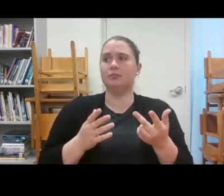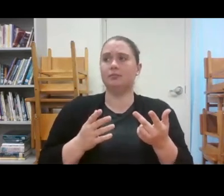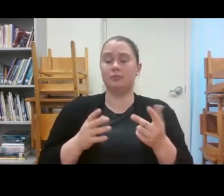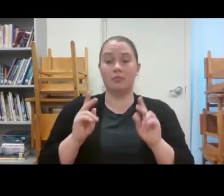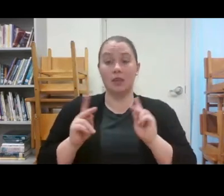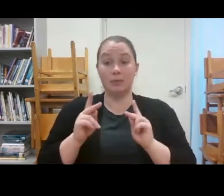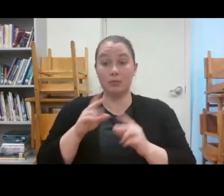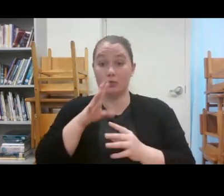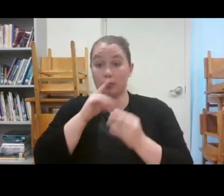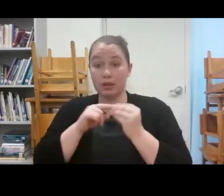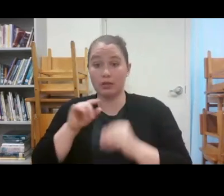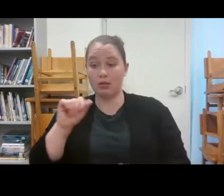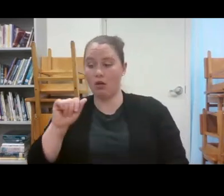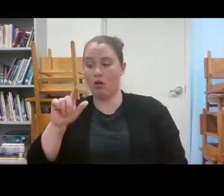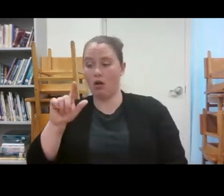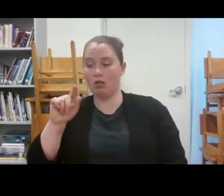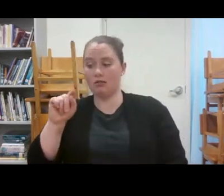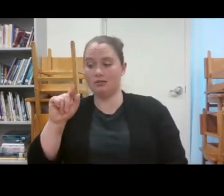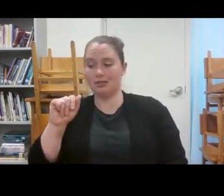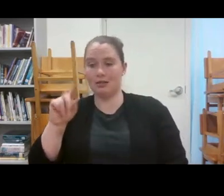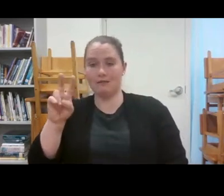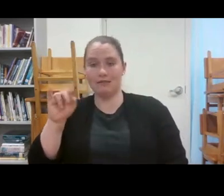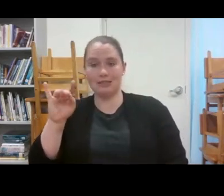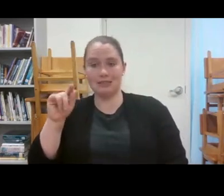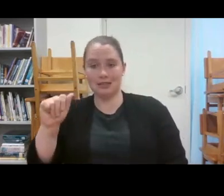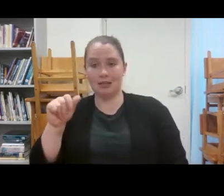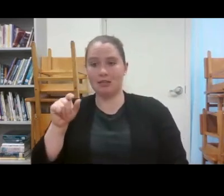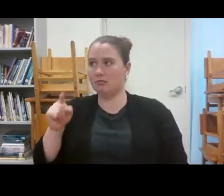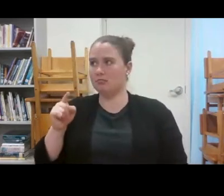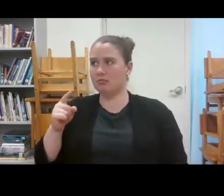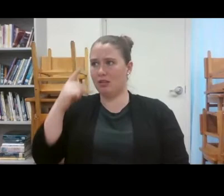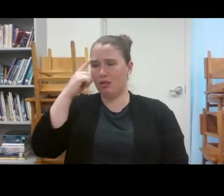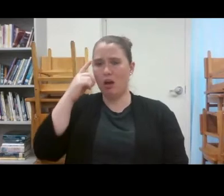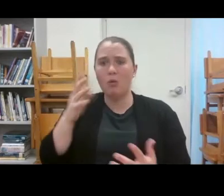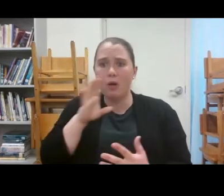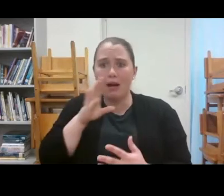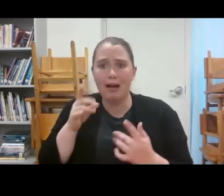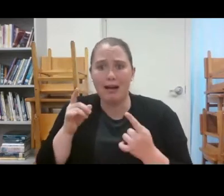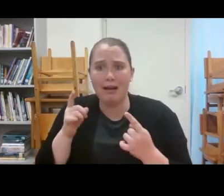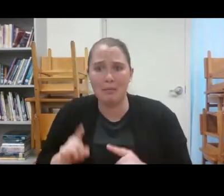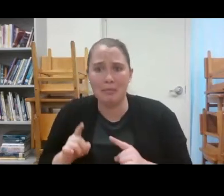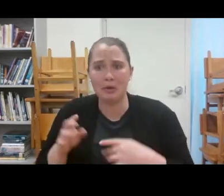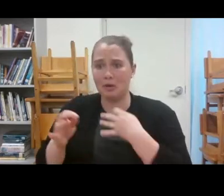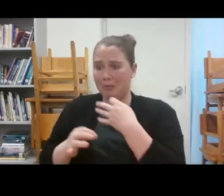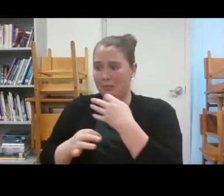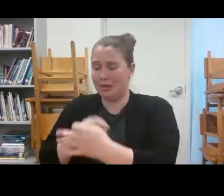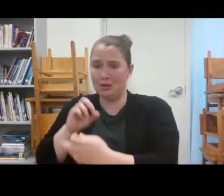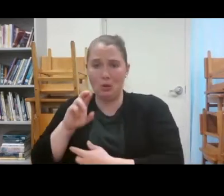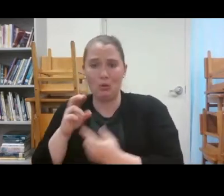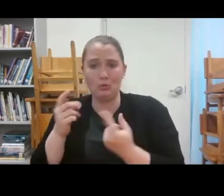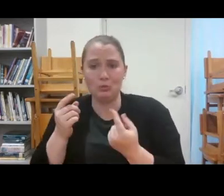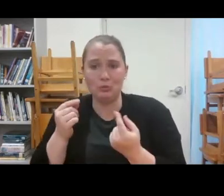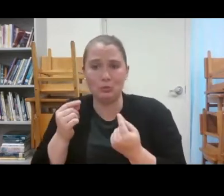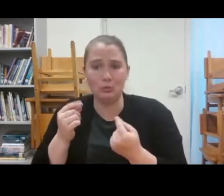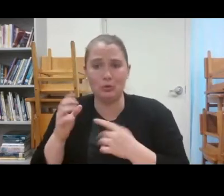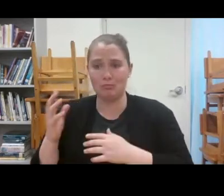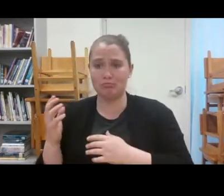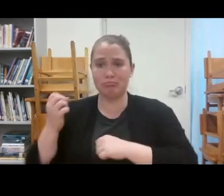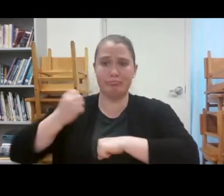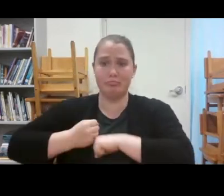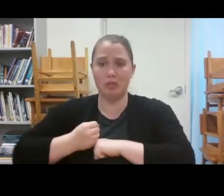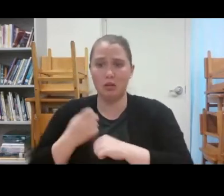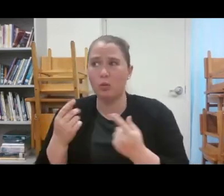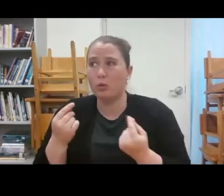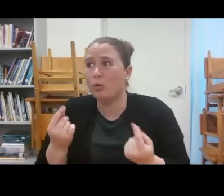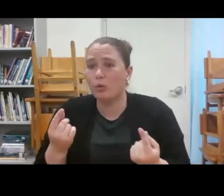Vista. They were concerned about it and what it would mean to replace it or do whatever we wanted to do. But so have we made any